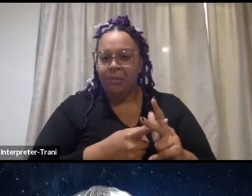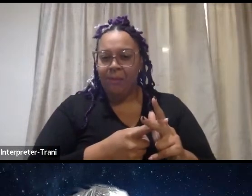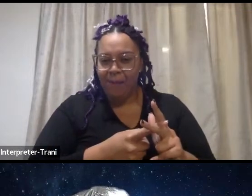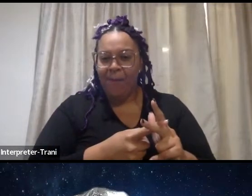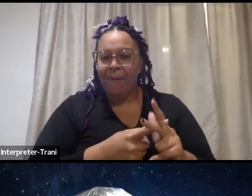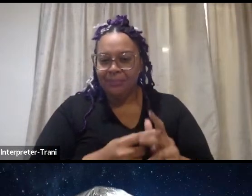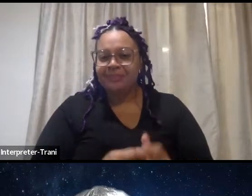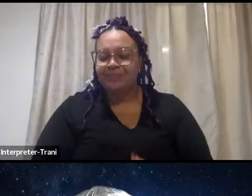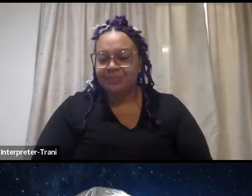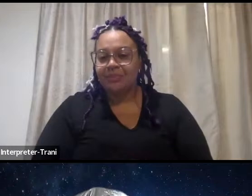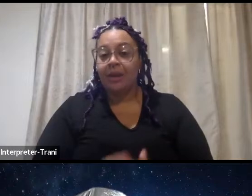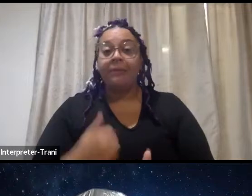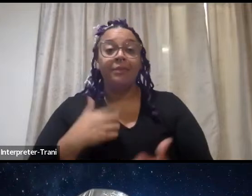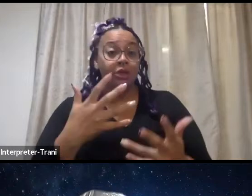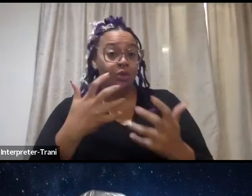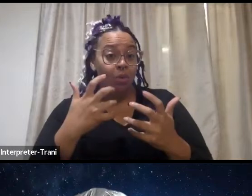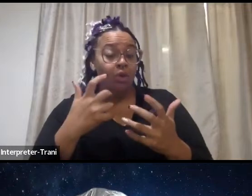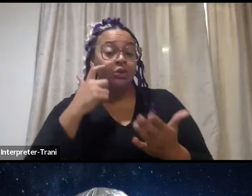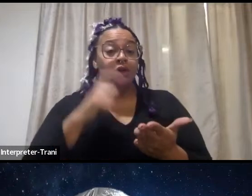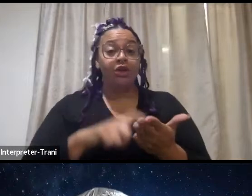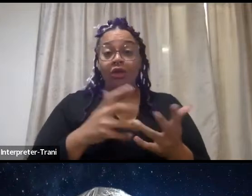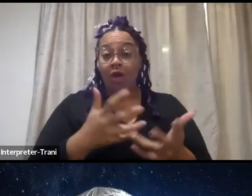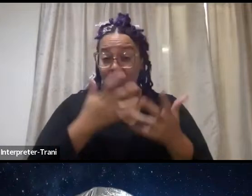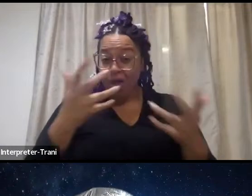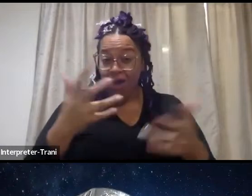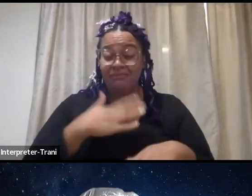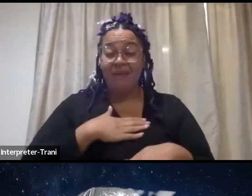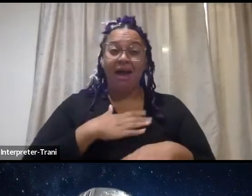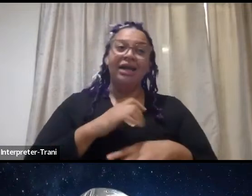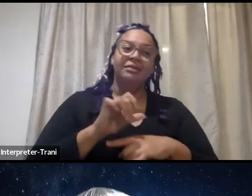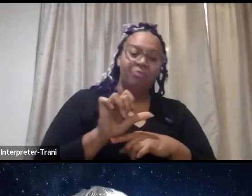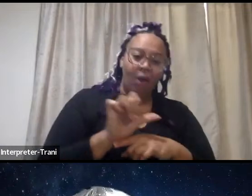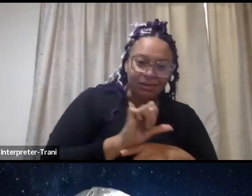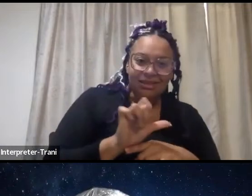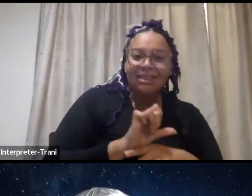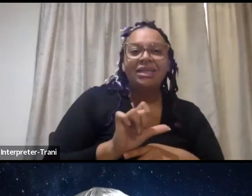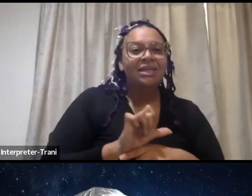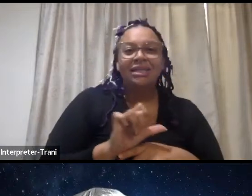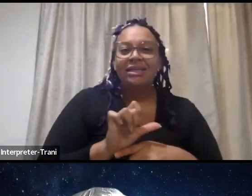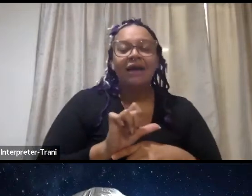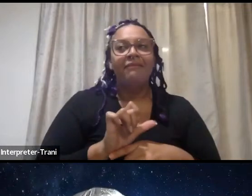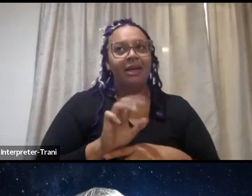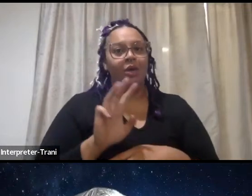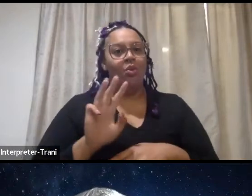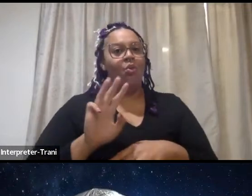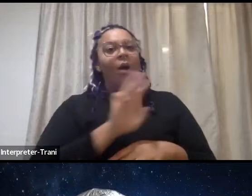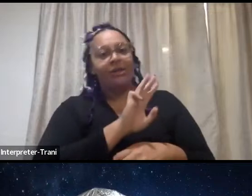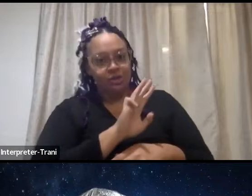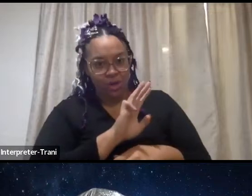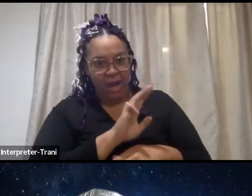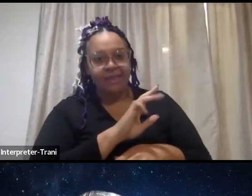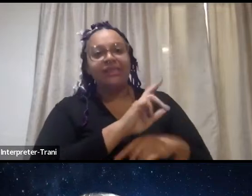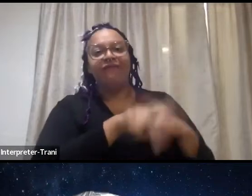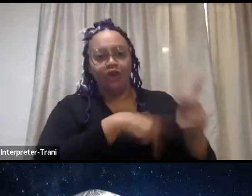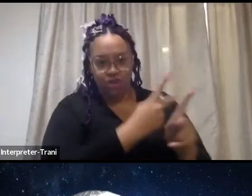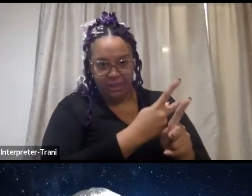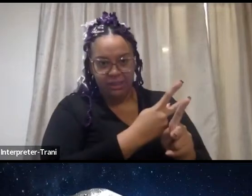my I do want to acknowledge that a lot of my practices have been westernized versions, you